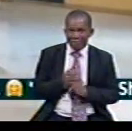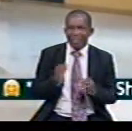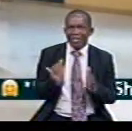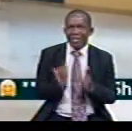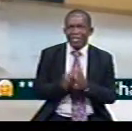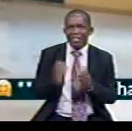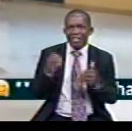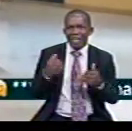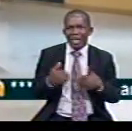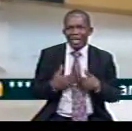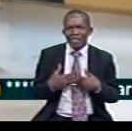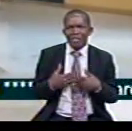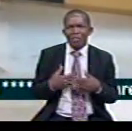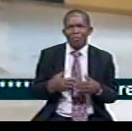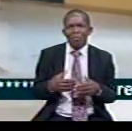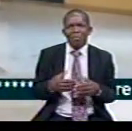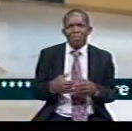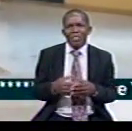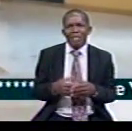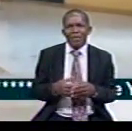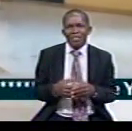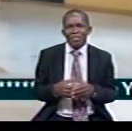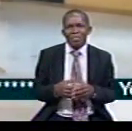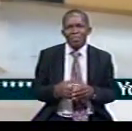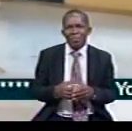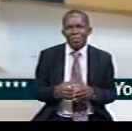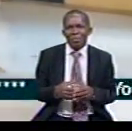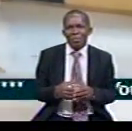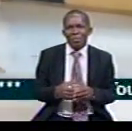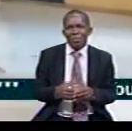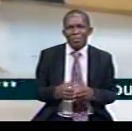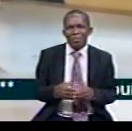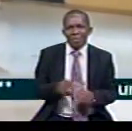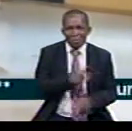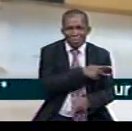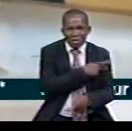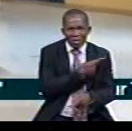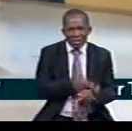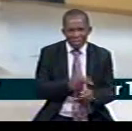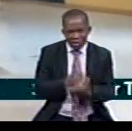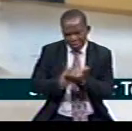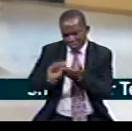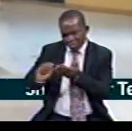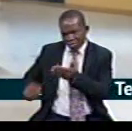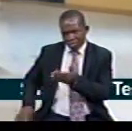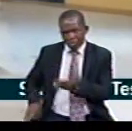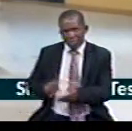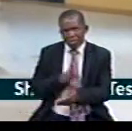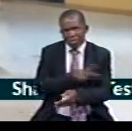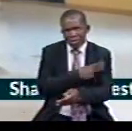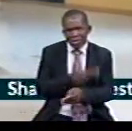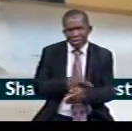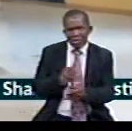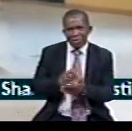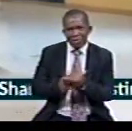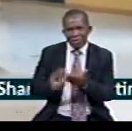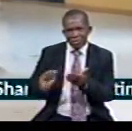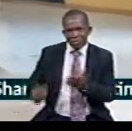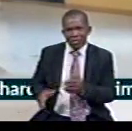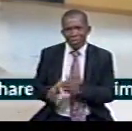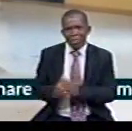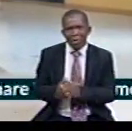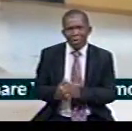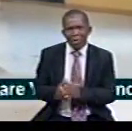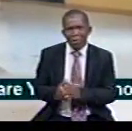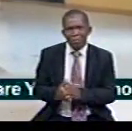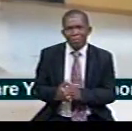miscarriage, but she keyed into the crusade, which started from Divine Touch, and there is a